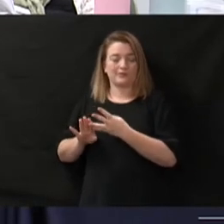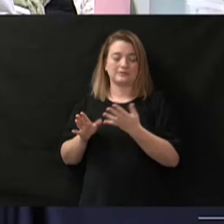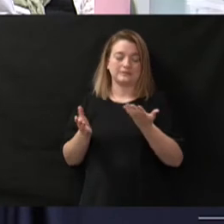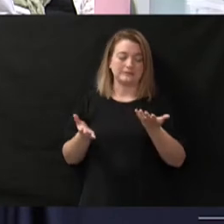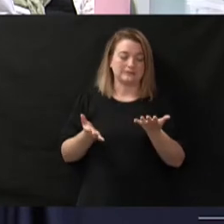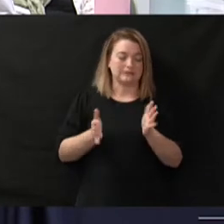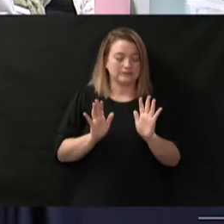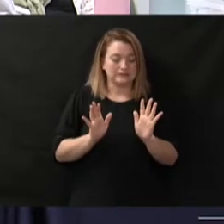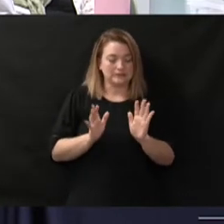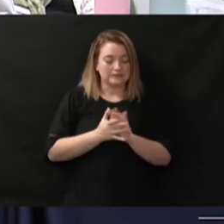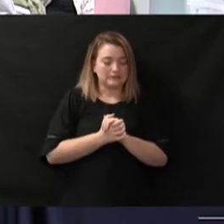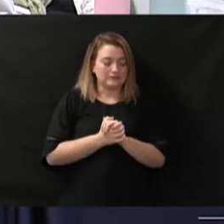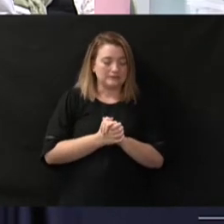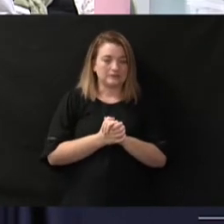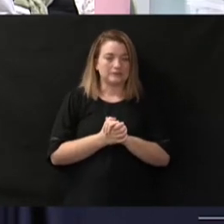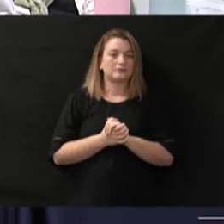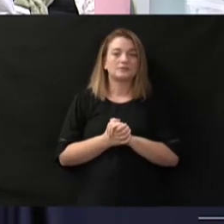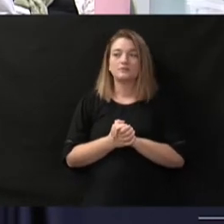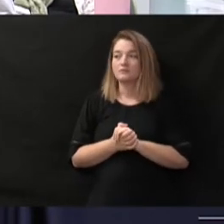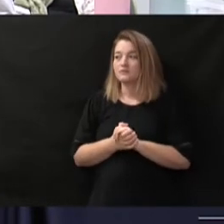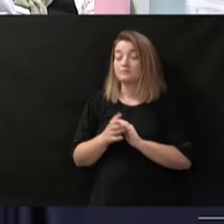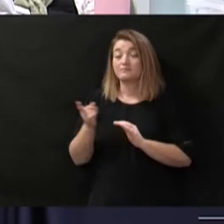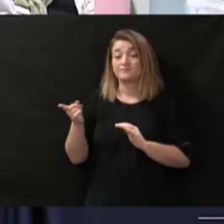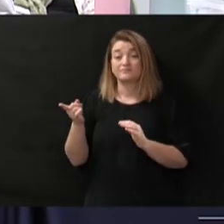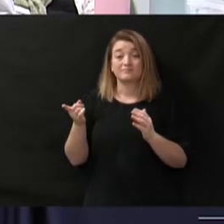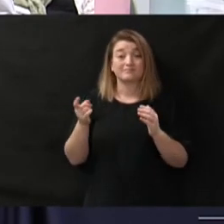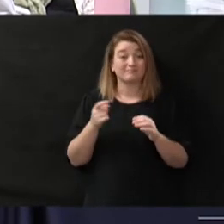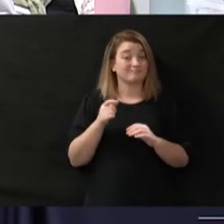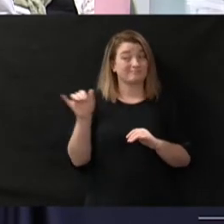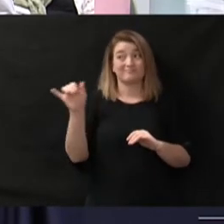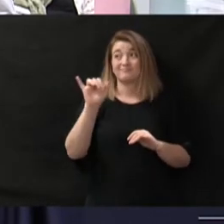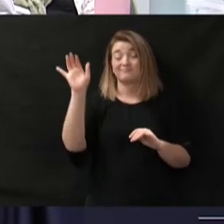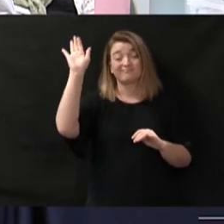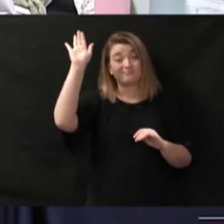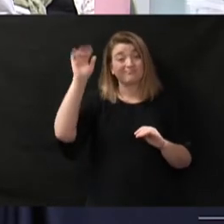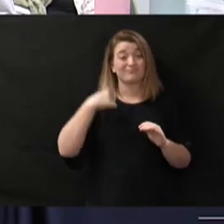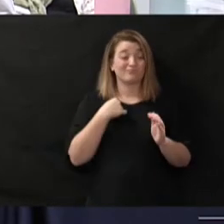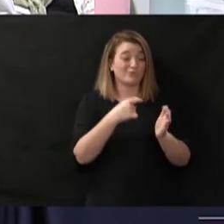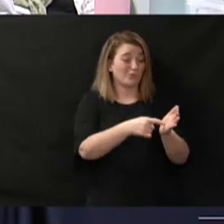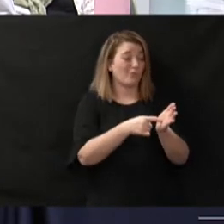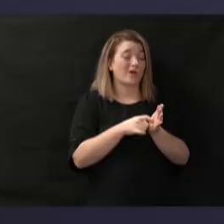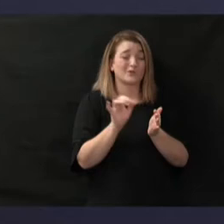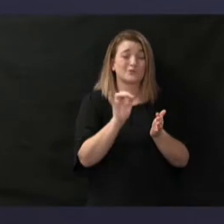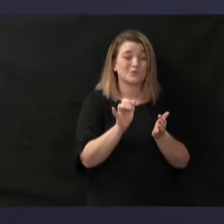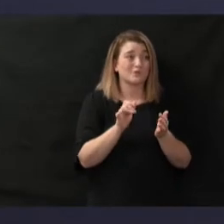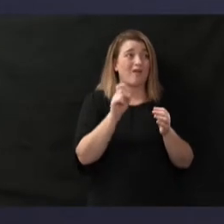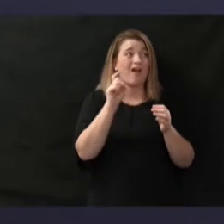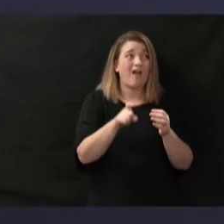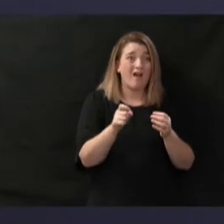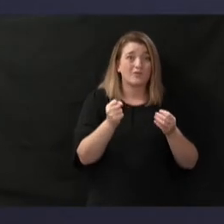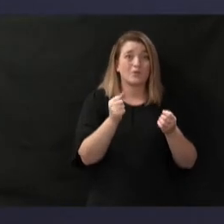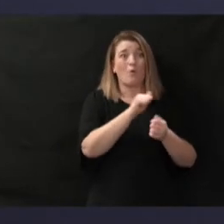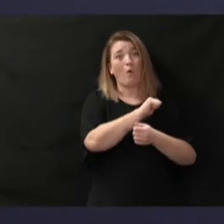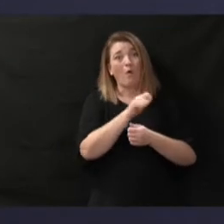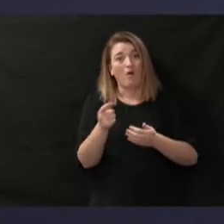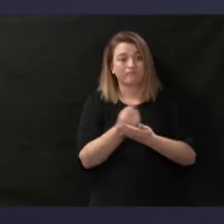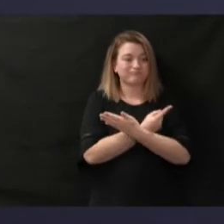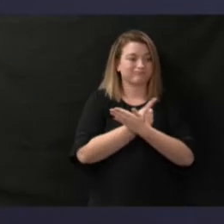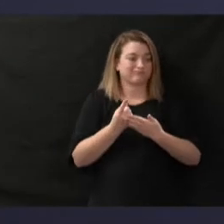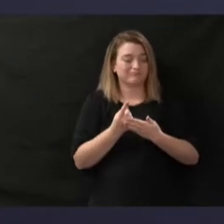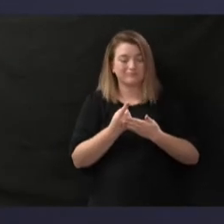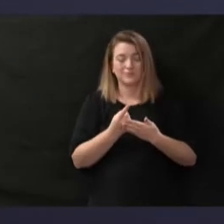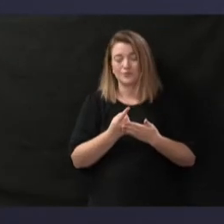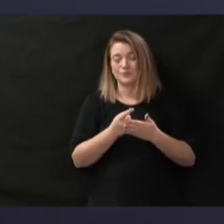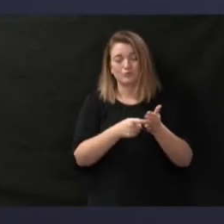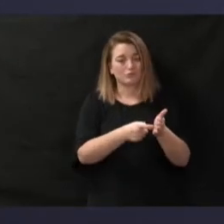This person in the audience said that they have to do the same thing where they have to teach everything in one week or